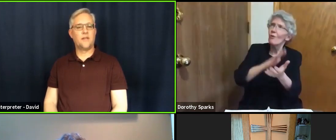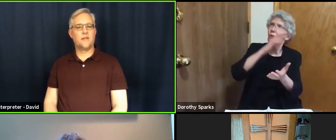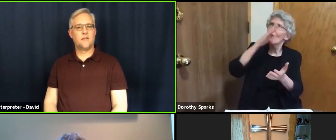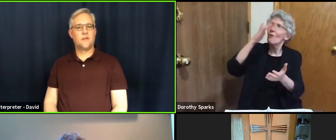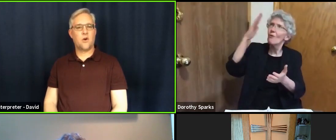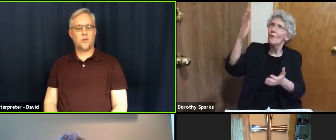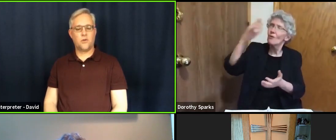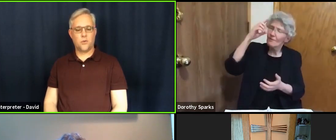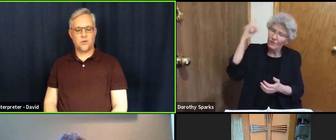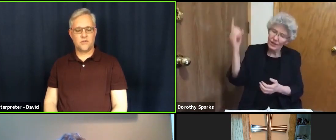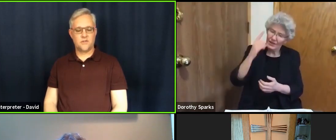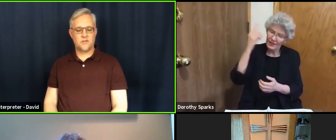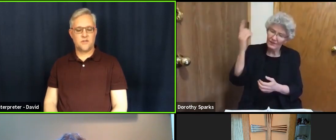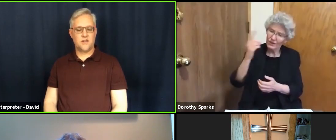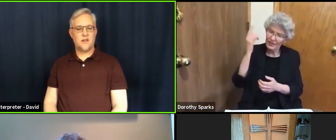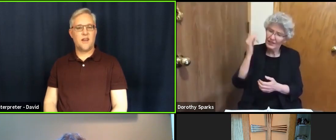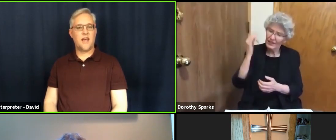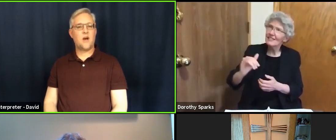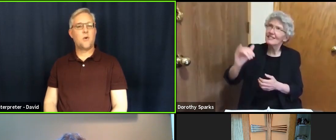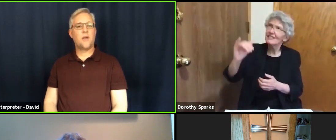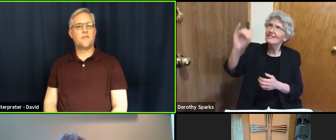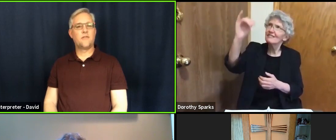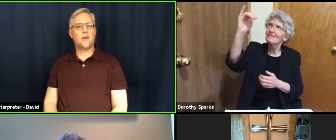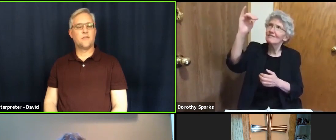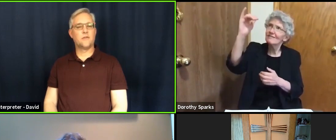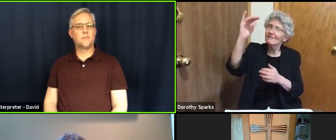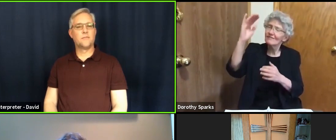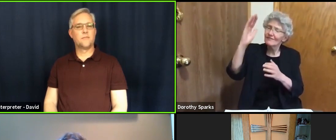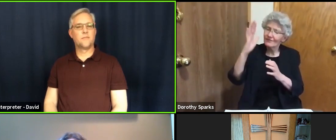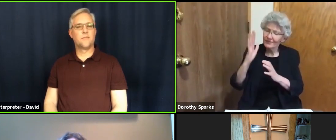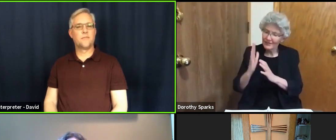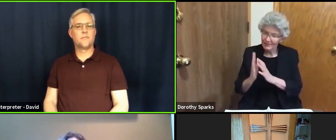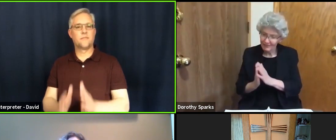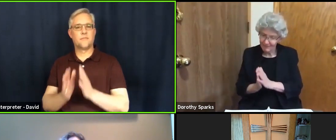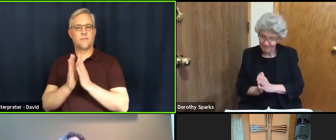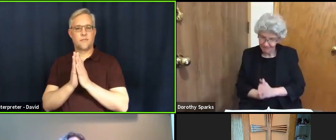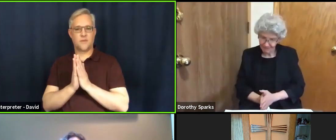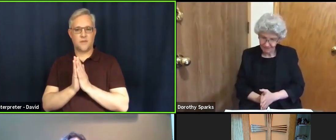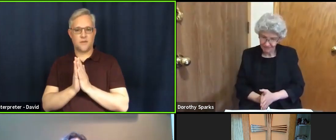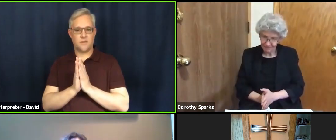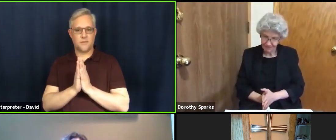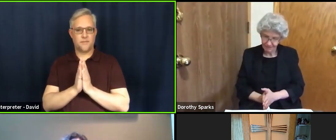glory are yours, now and forever.